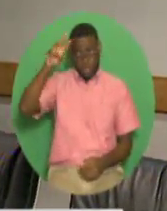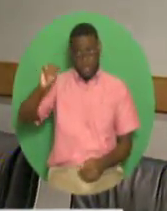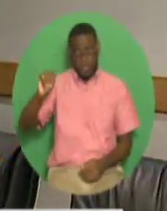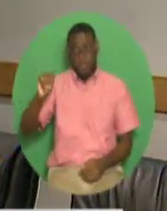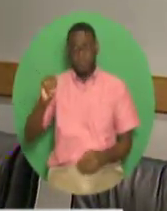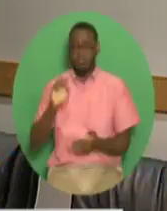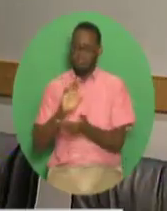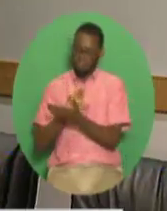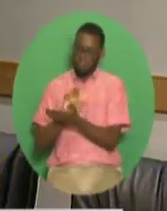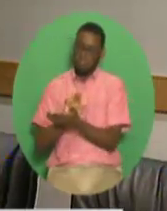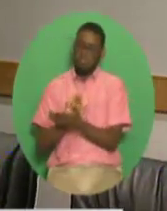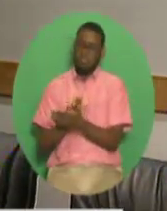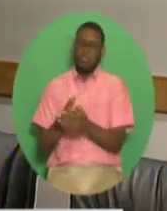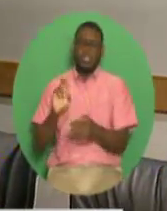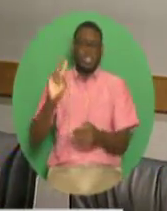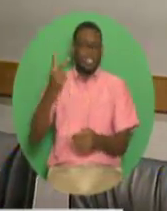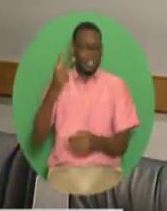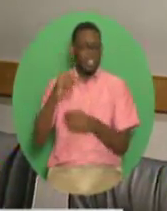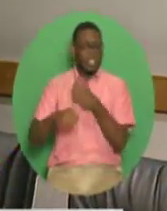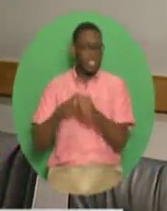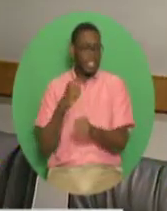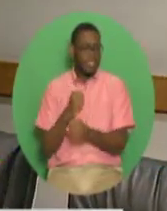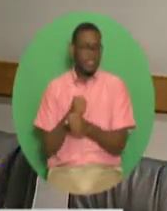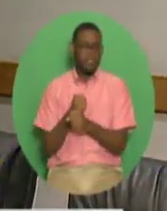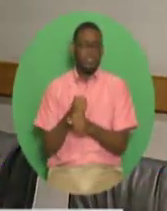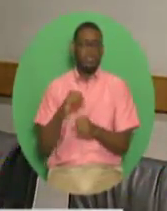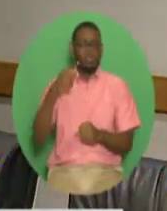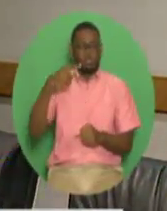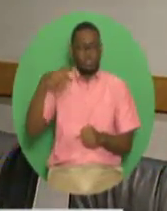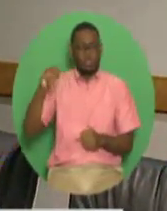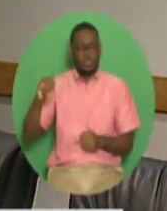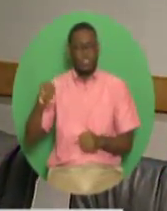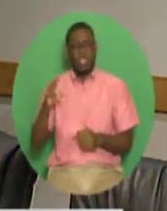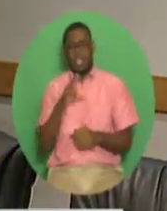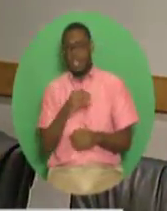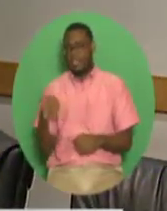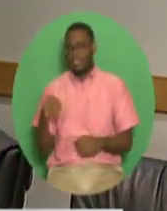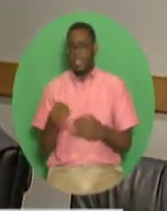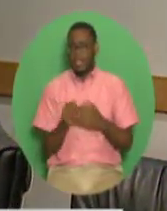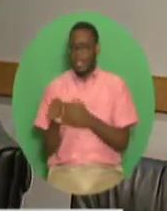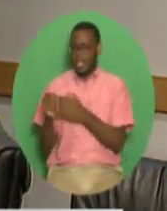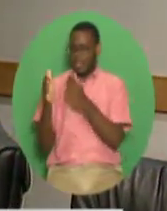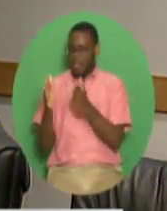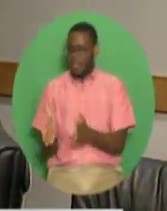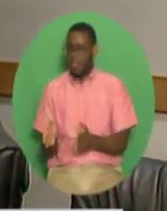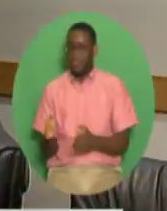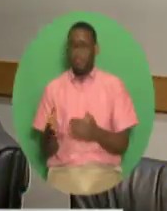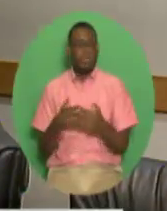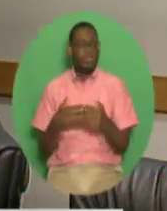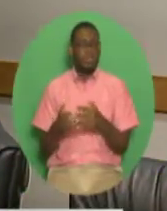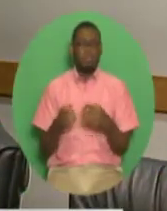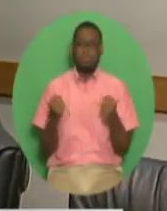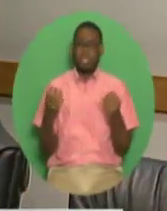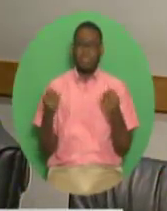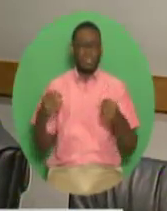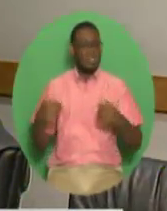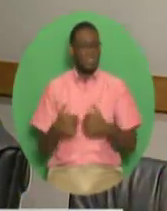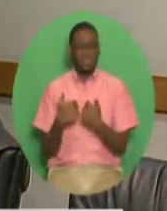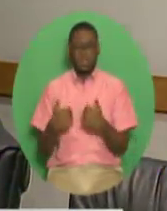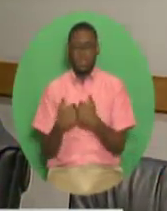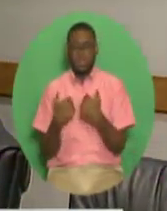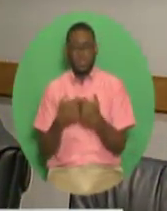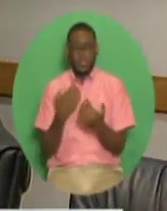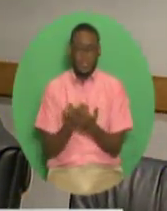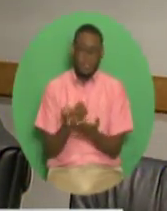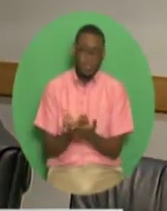Minister, who has been charting this country through these economic challenges so far. And I want to thank the Minister of Finance